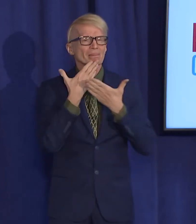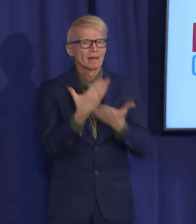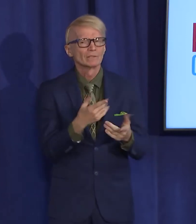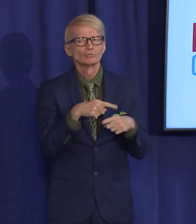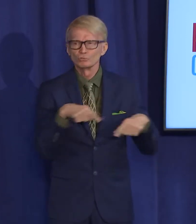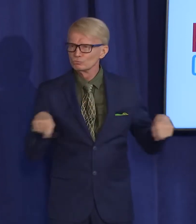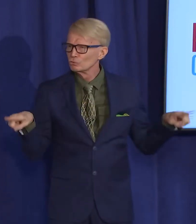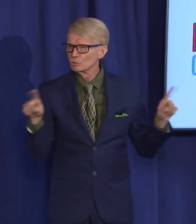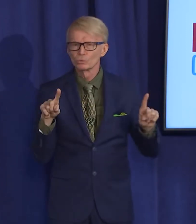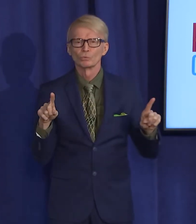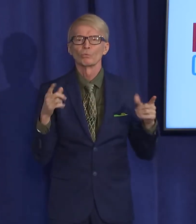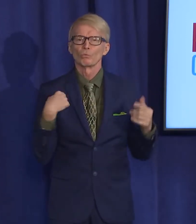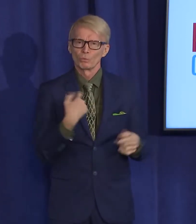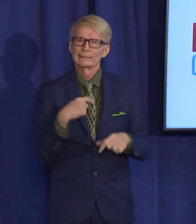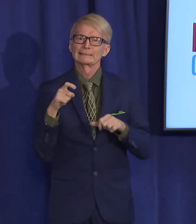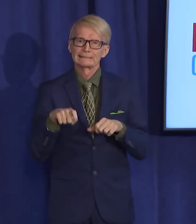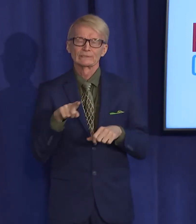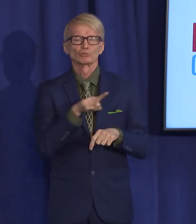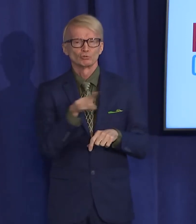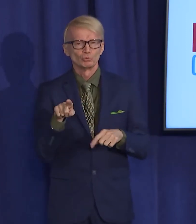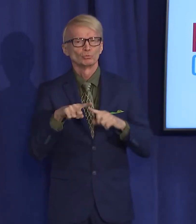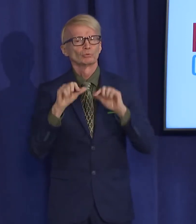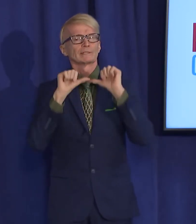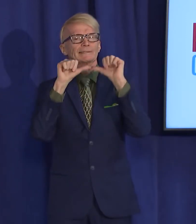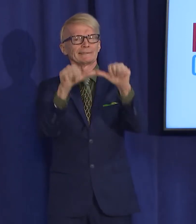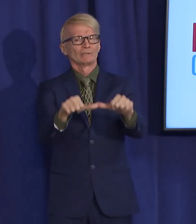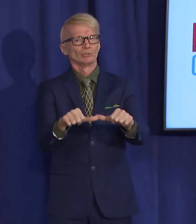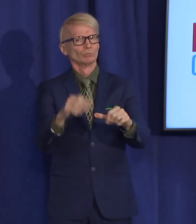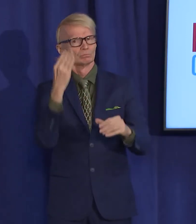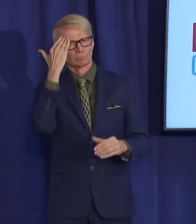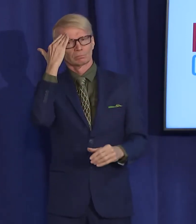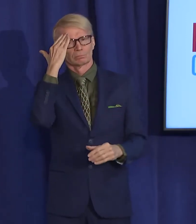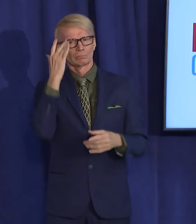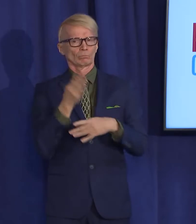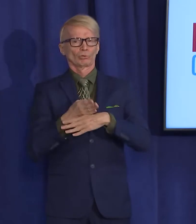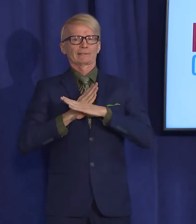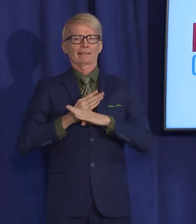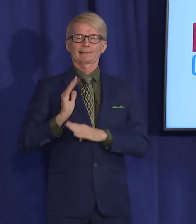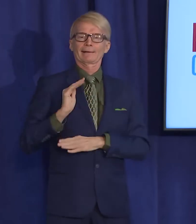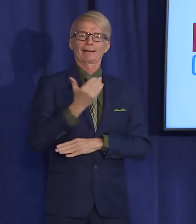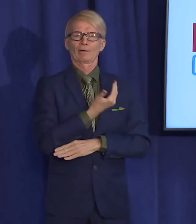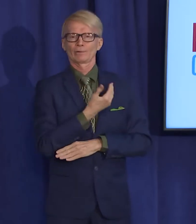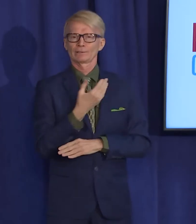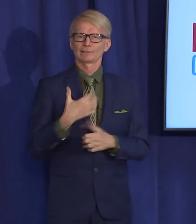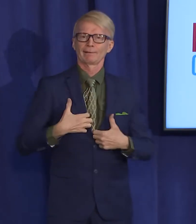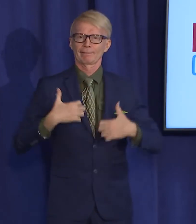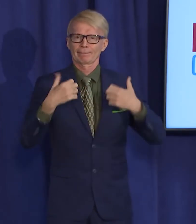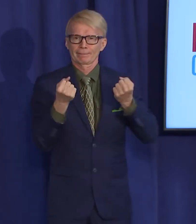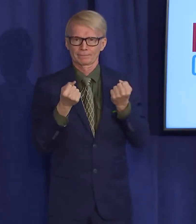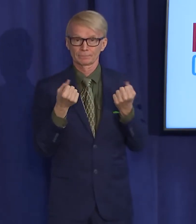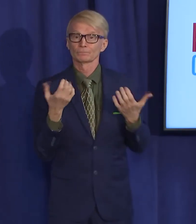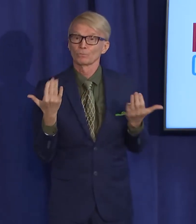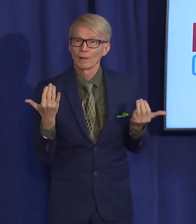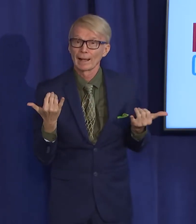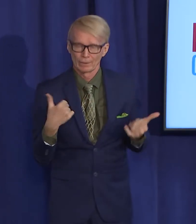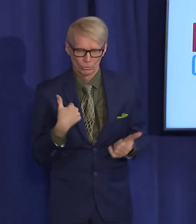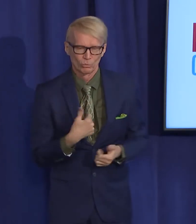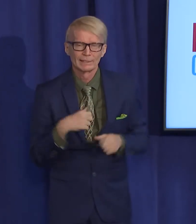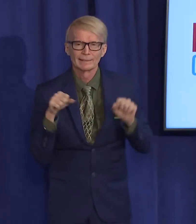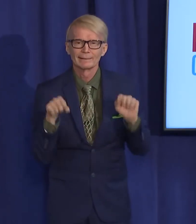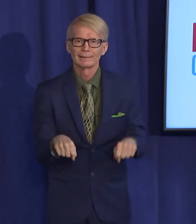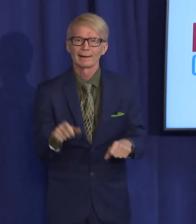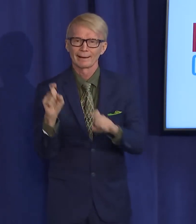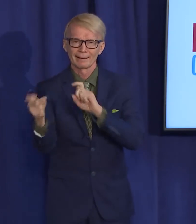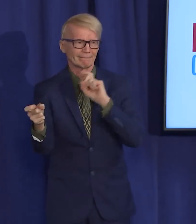continued, and we need you to continue to do the things that protect us all. It also is because we've managed to get vaccine